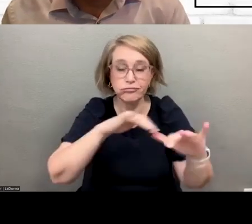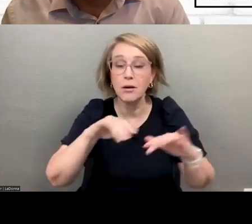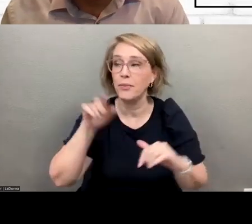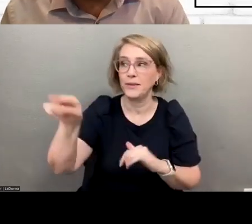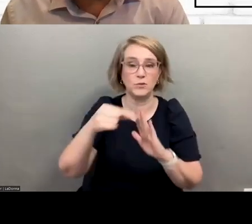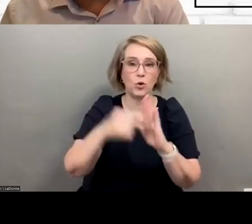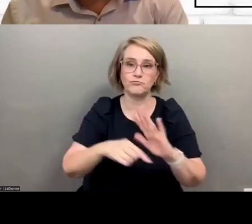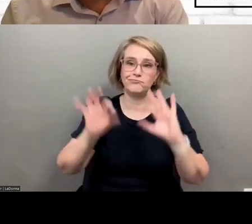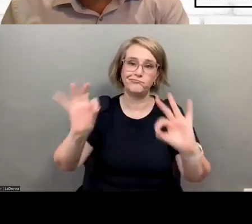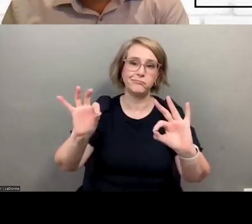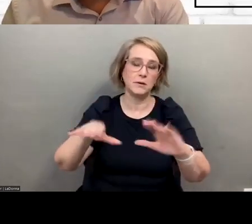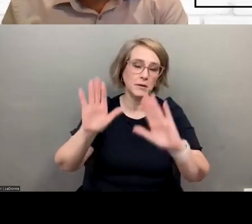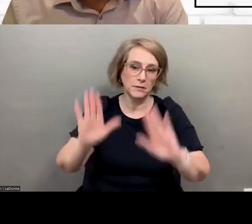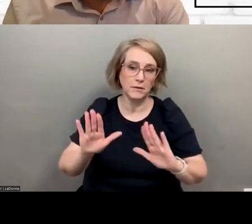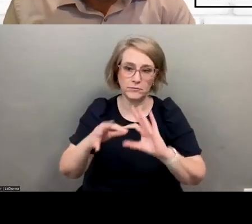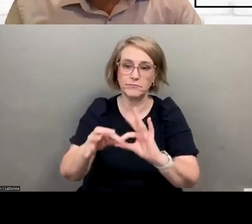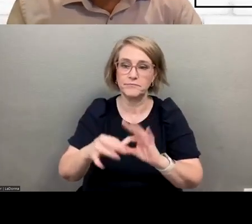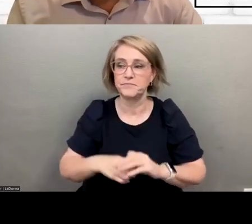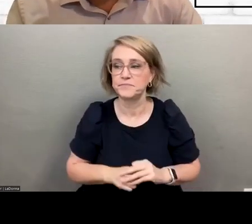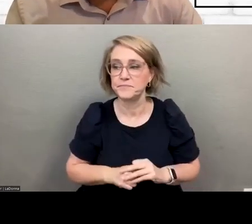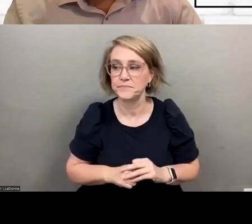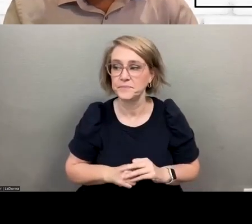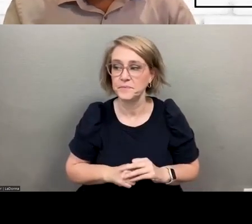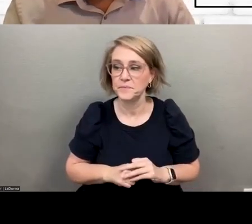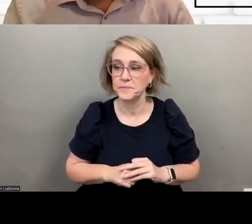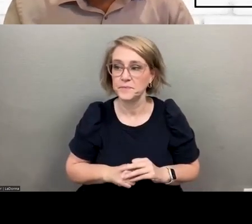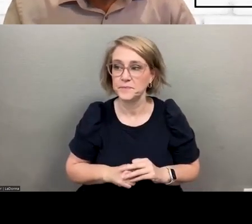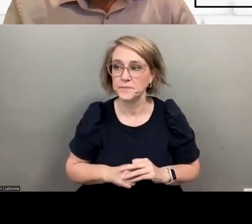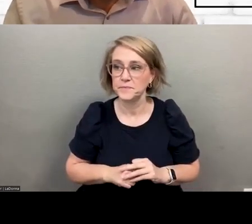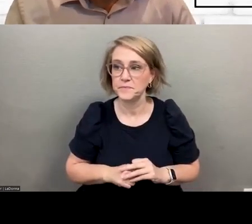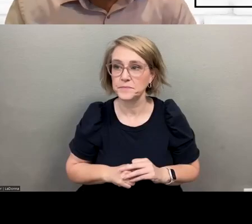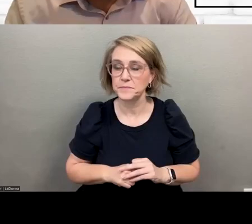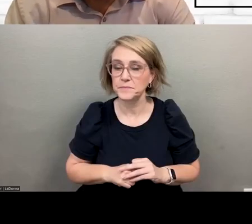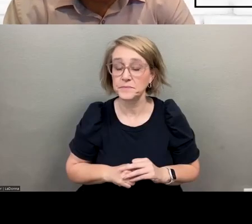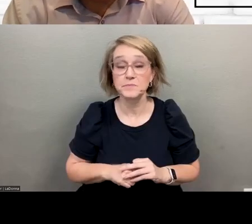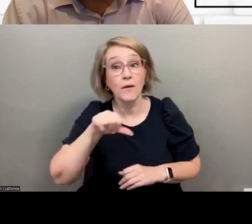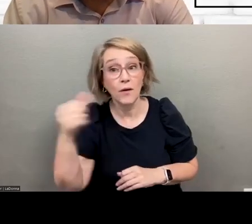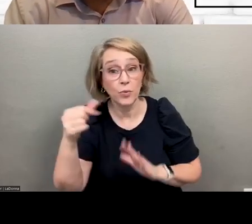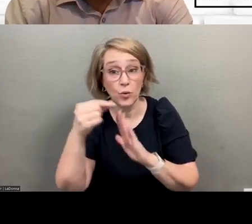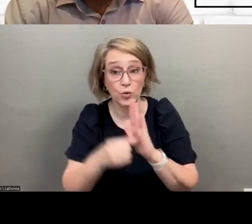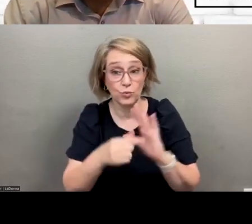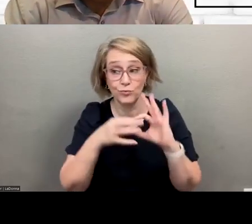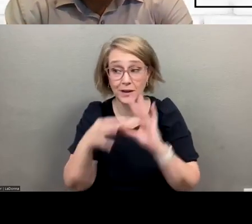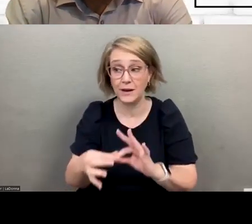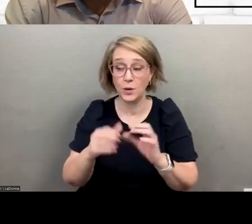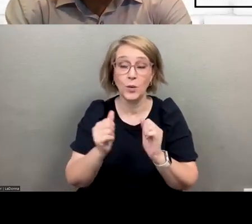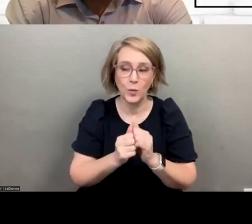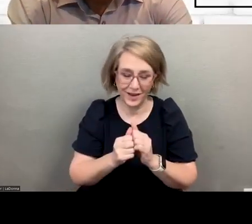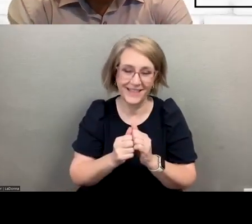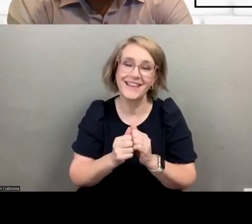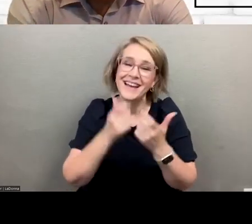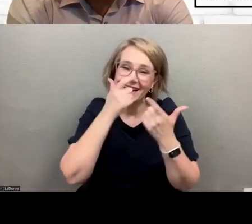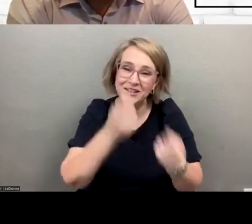because it's absolutely wonderful. Next slide, please. Now, this is an article, interestingly, we had a